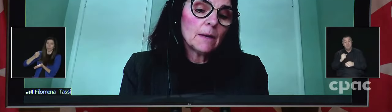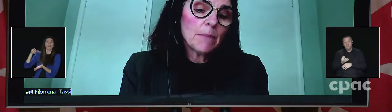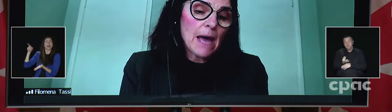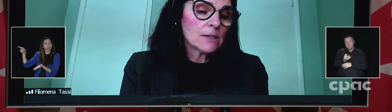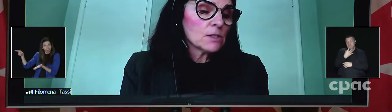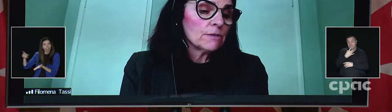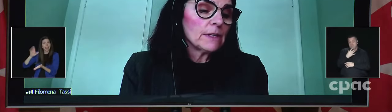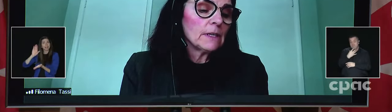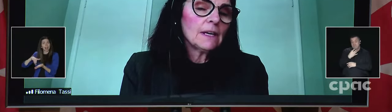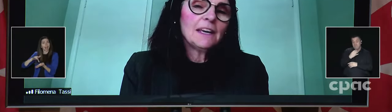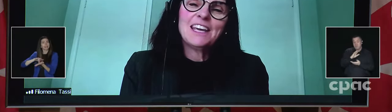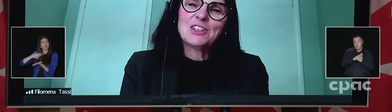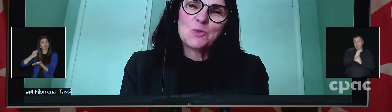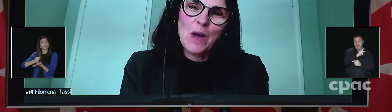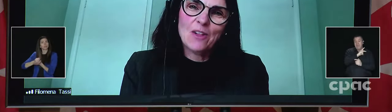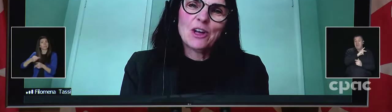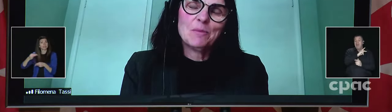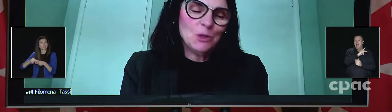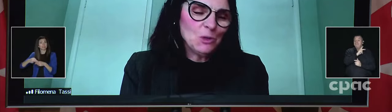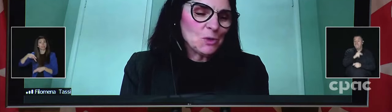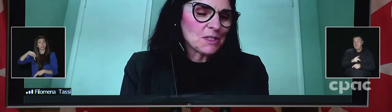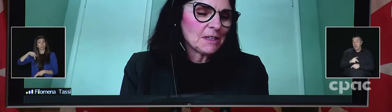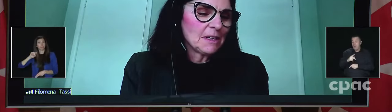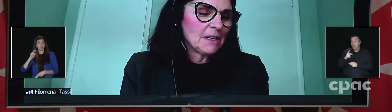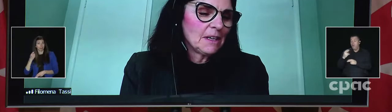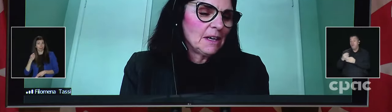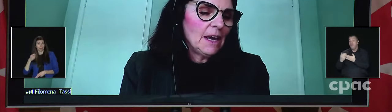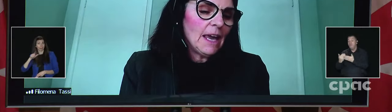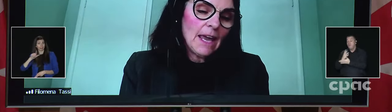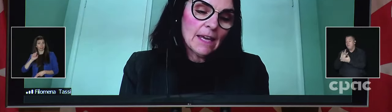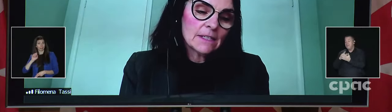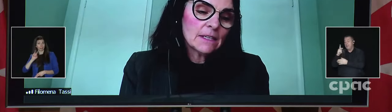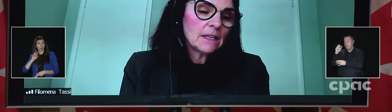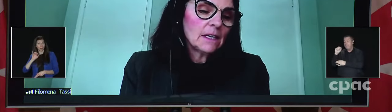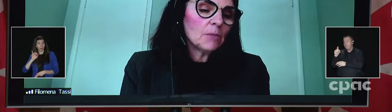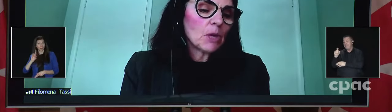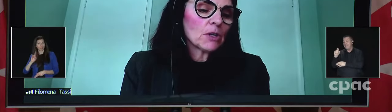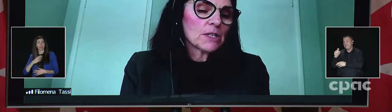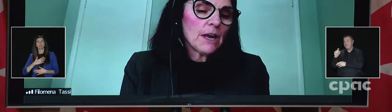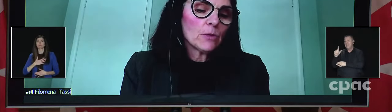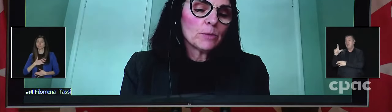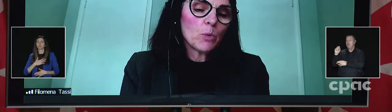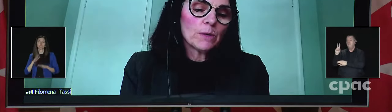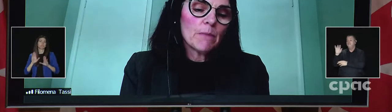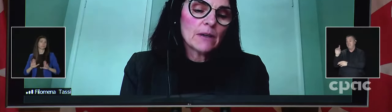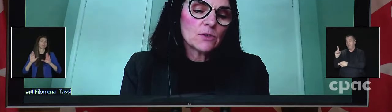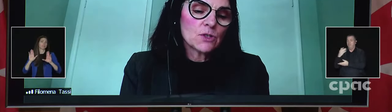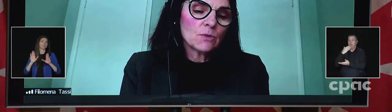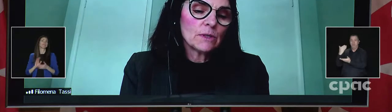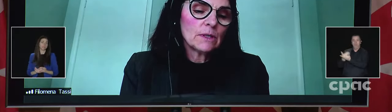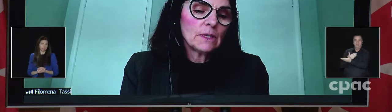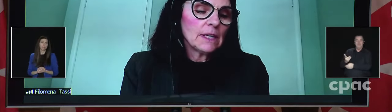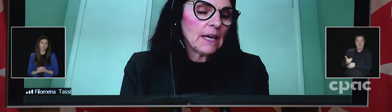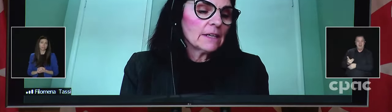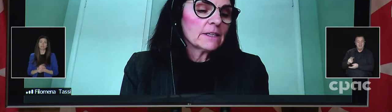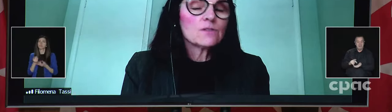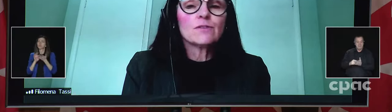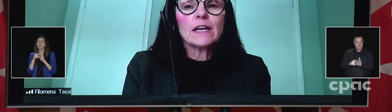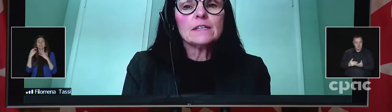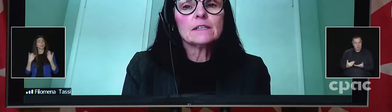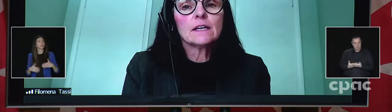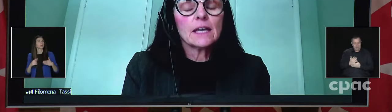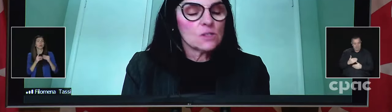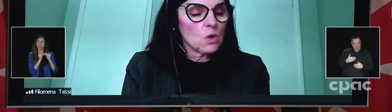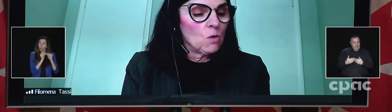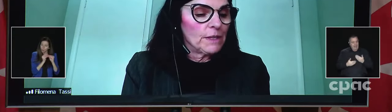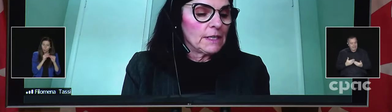treatment, Paxlovid, is welcome news. And it marks another important milestone in Canada's